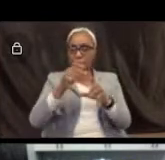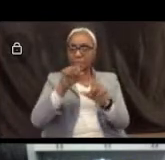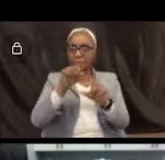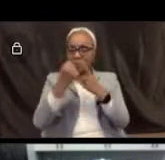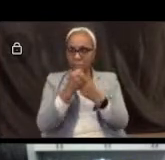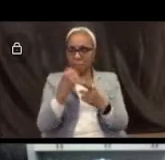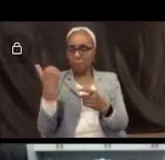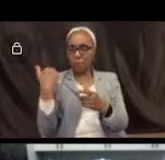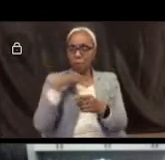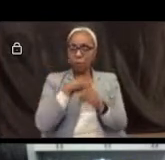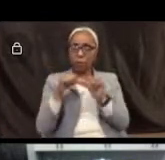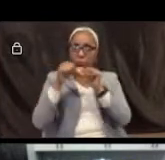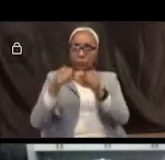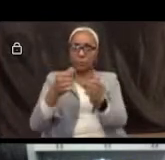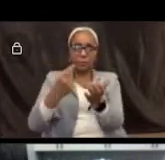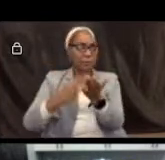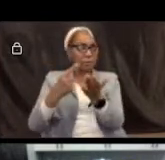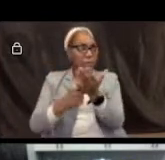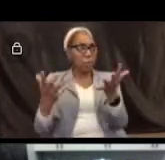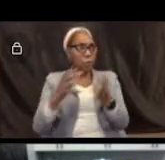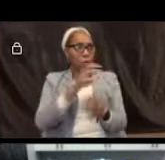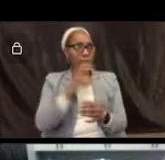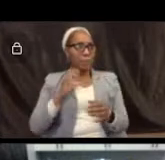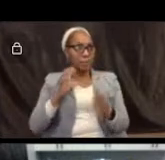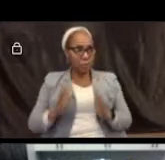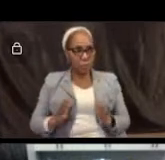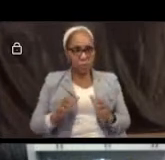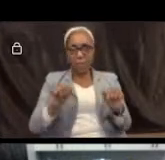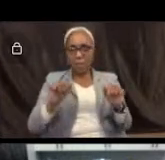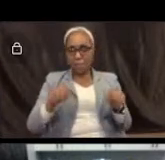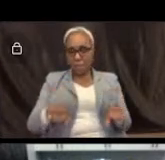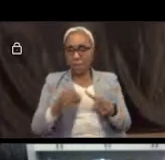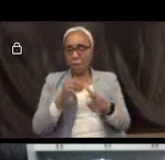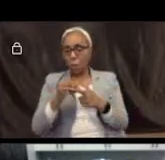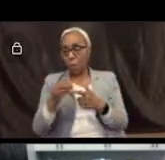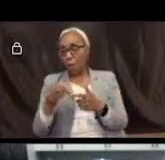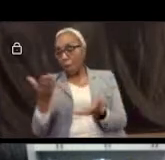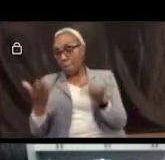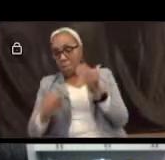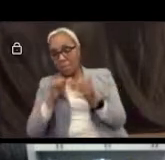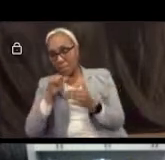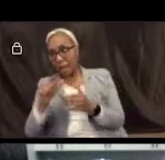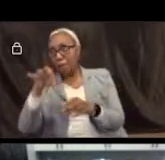further discussions on what a commissioner may or may not vote on.